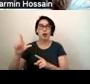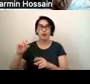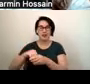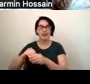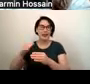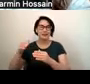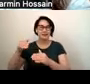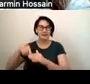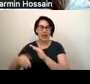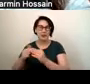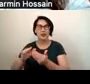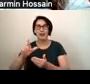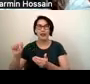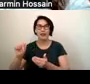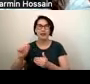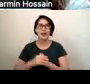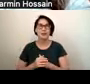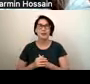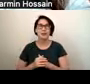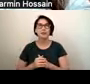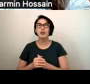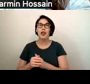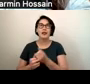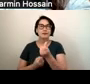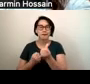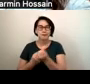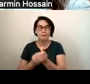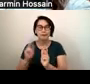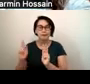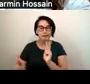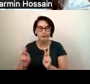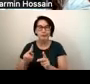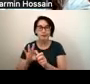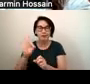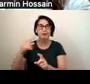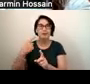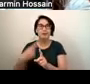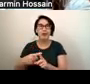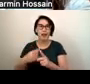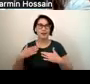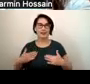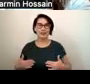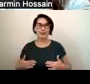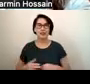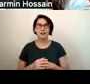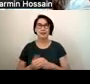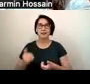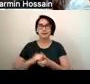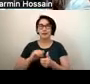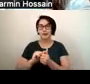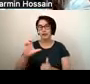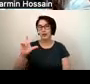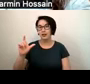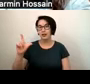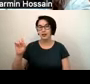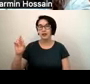Pastor Q is also with the clergy and United for Economic Justice, the Black Jewish Alliance,